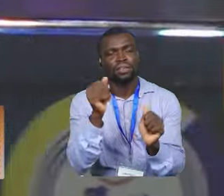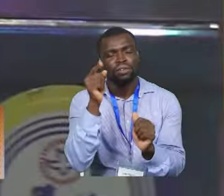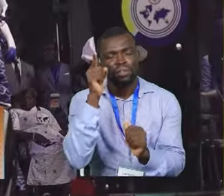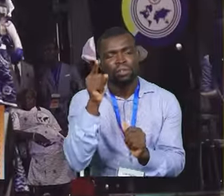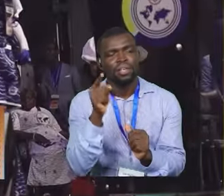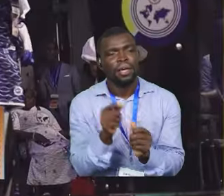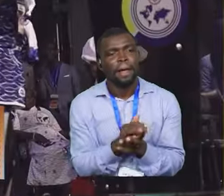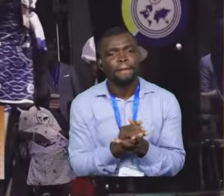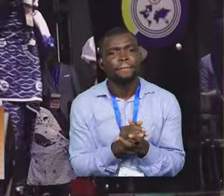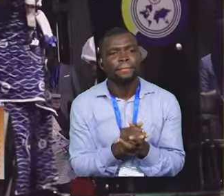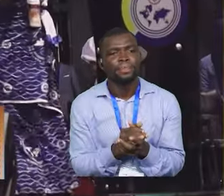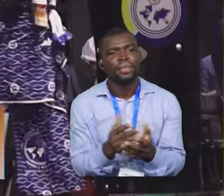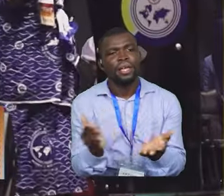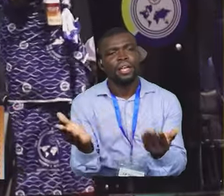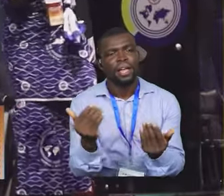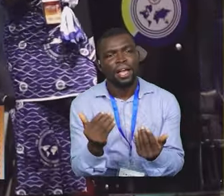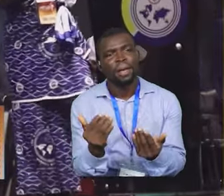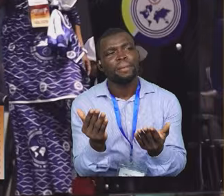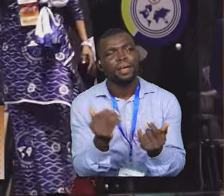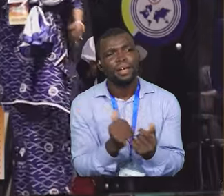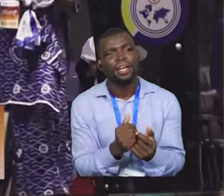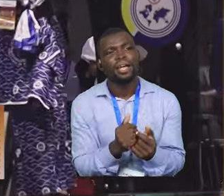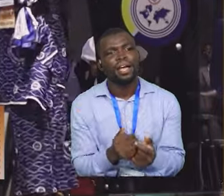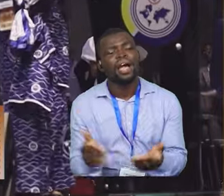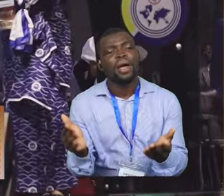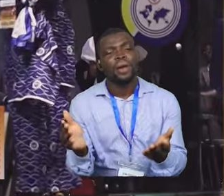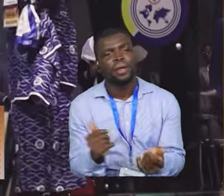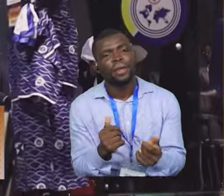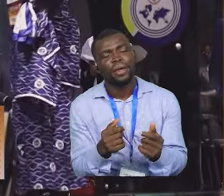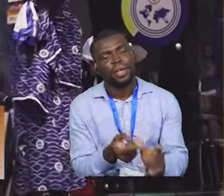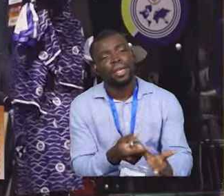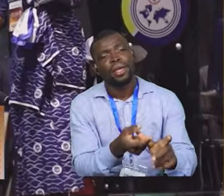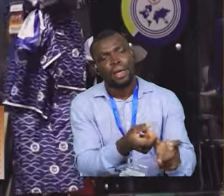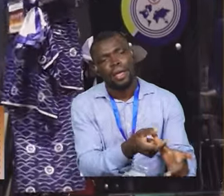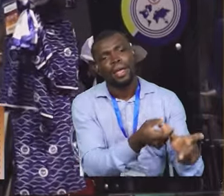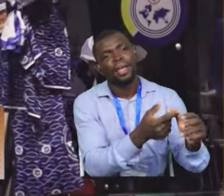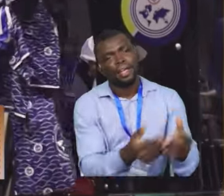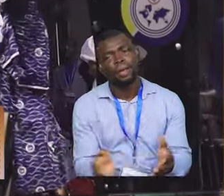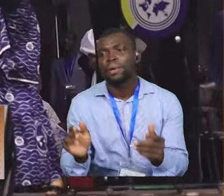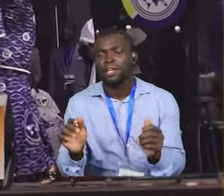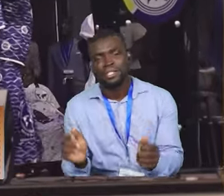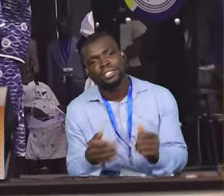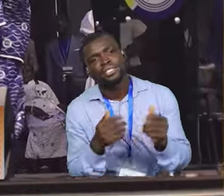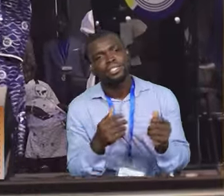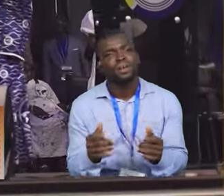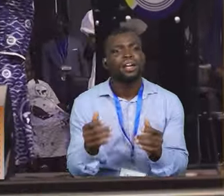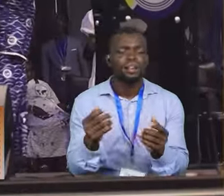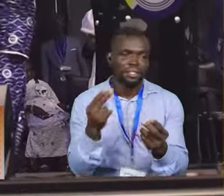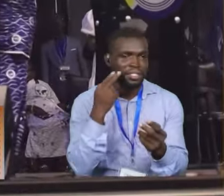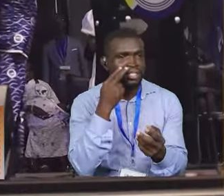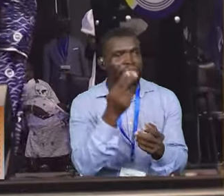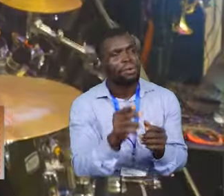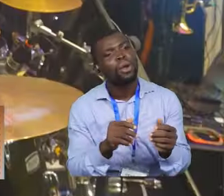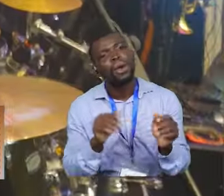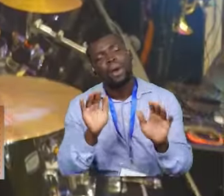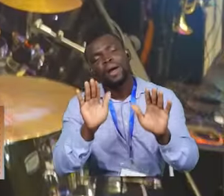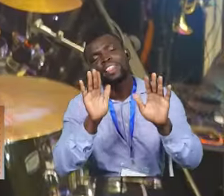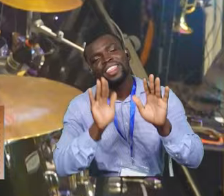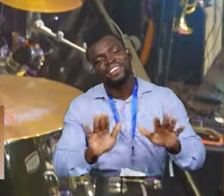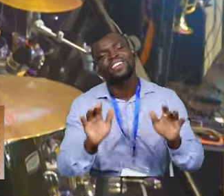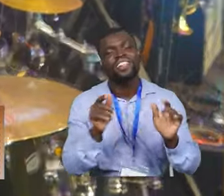Lord. Tumrikana, bra. Come. Hallelujah. Hallelujah. Come and see one God.